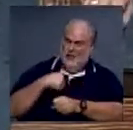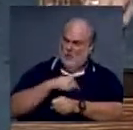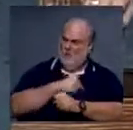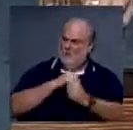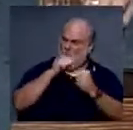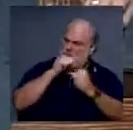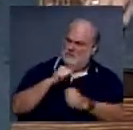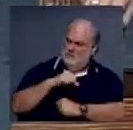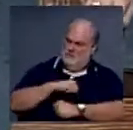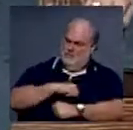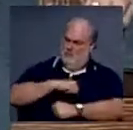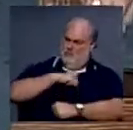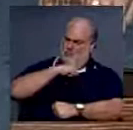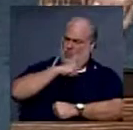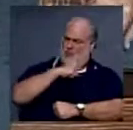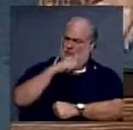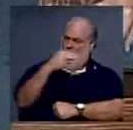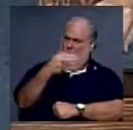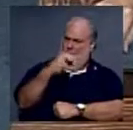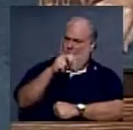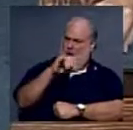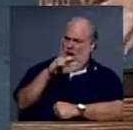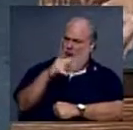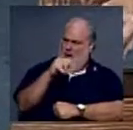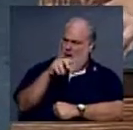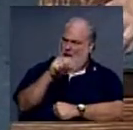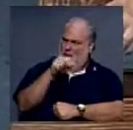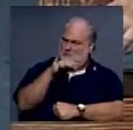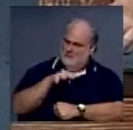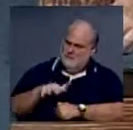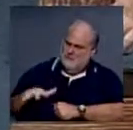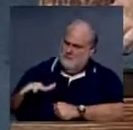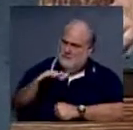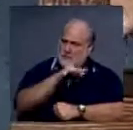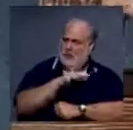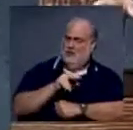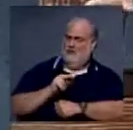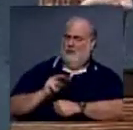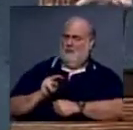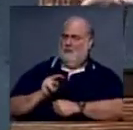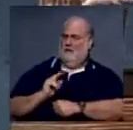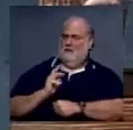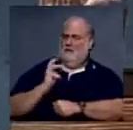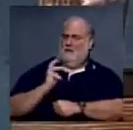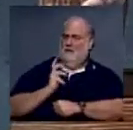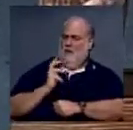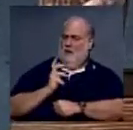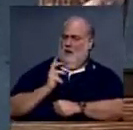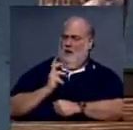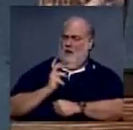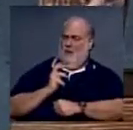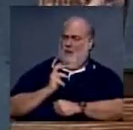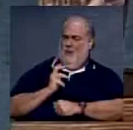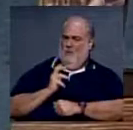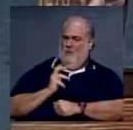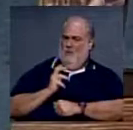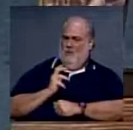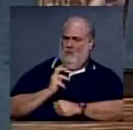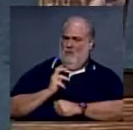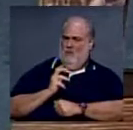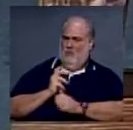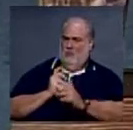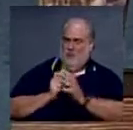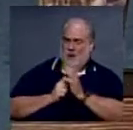in around here in our heights and so on, and you look at this and you think, gosh, what does it take? It